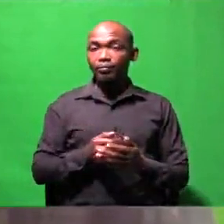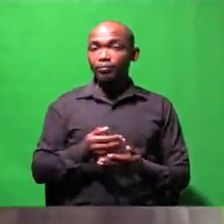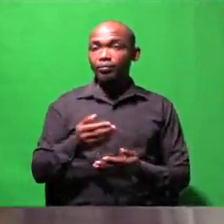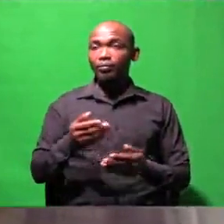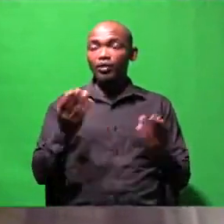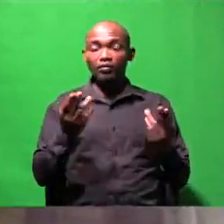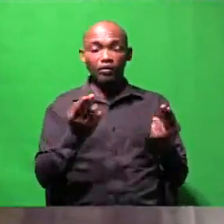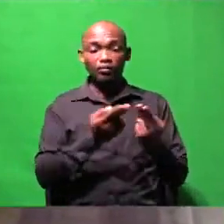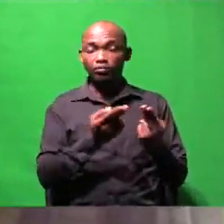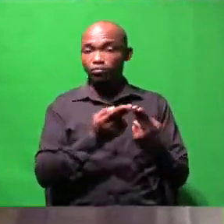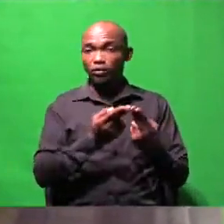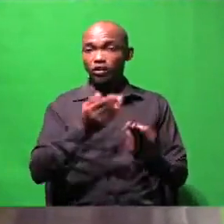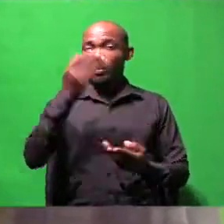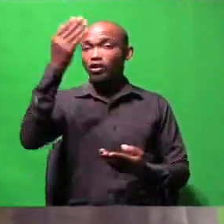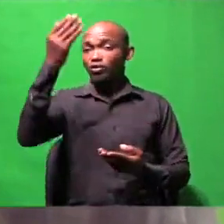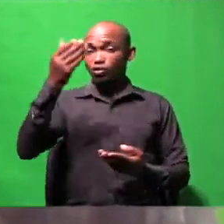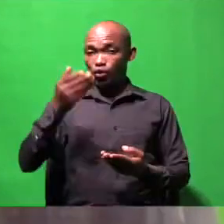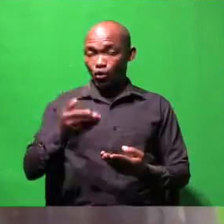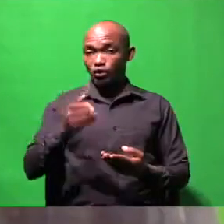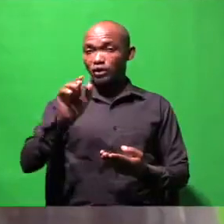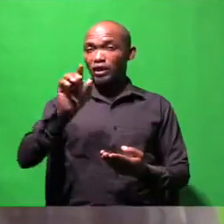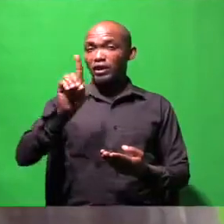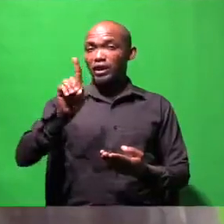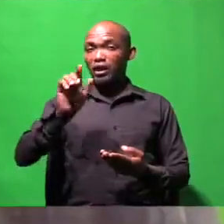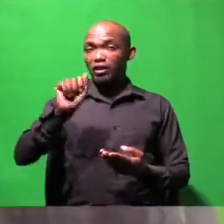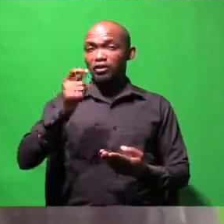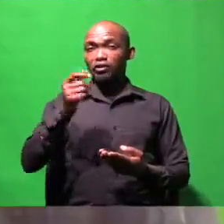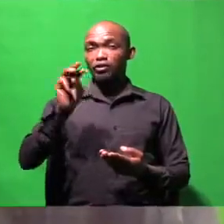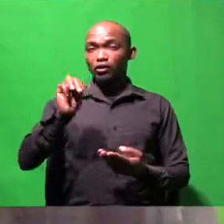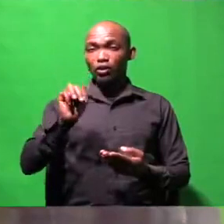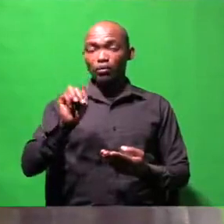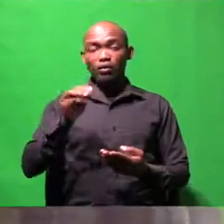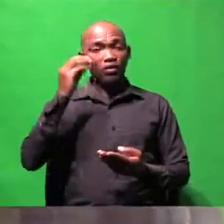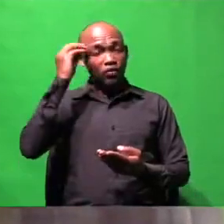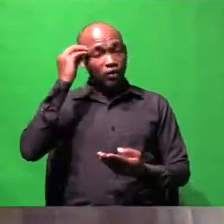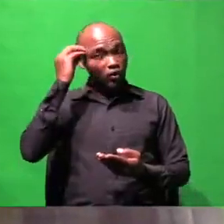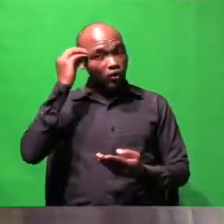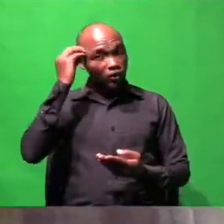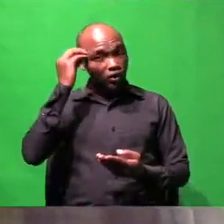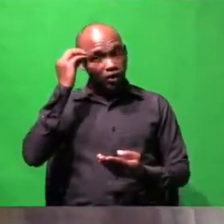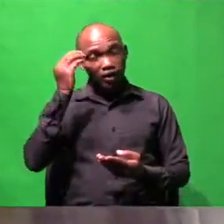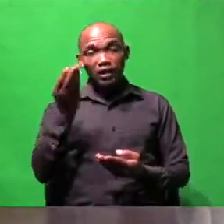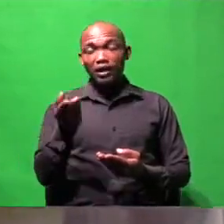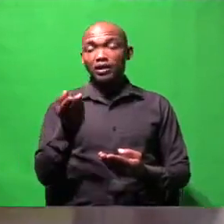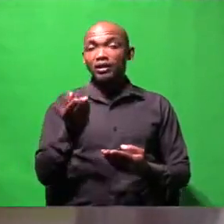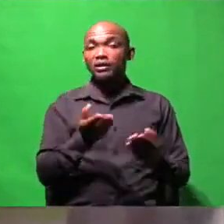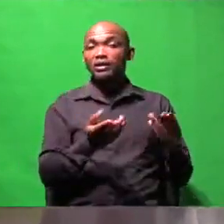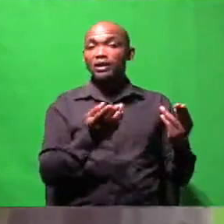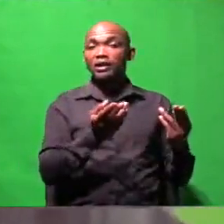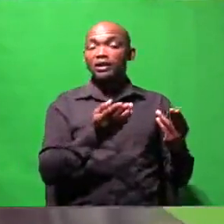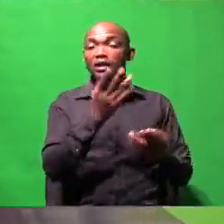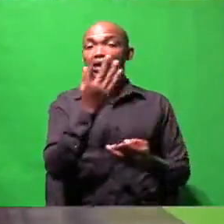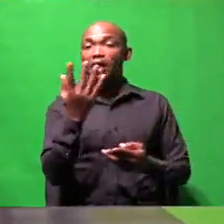those Dalton theory of atom and that kind of modification,